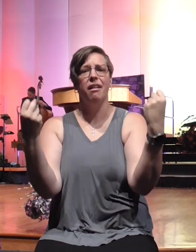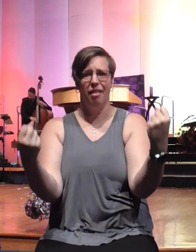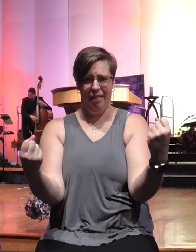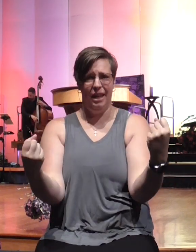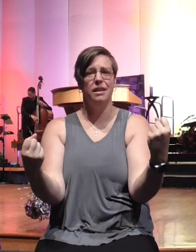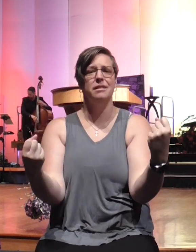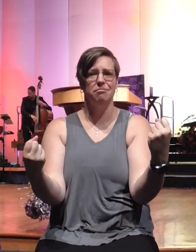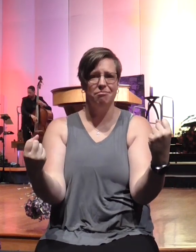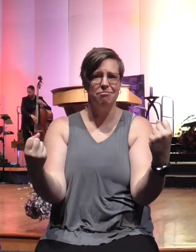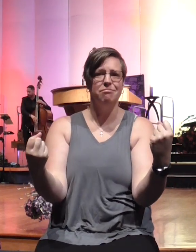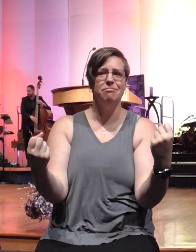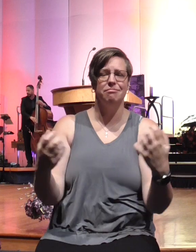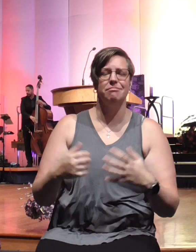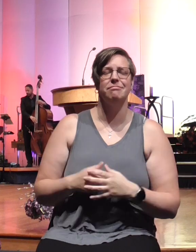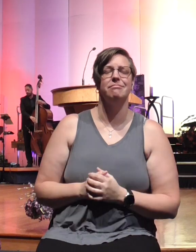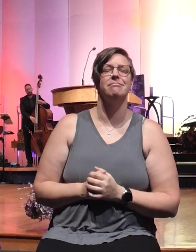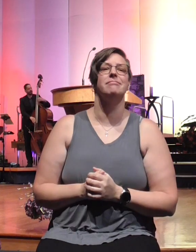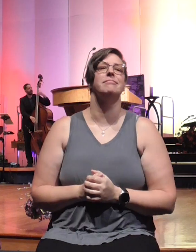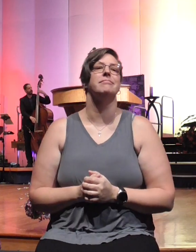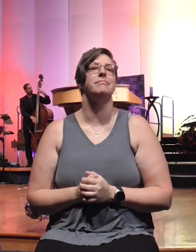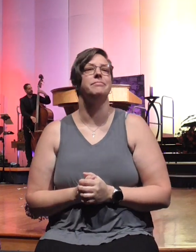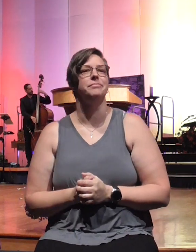friend.